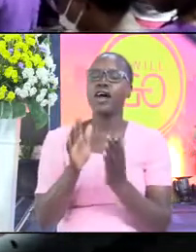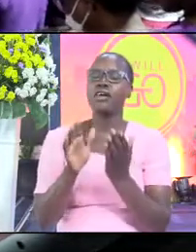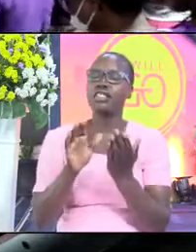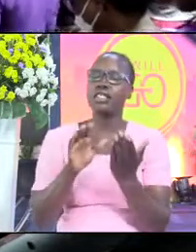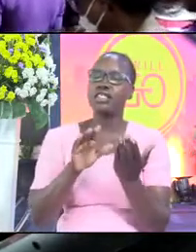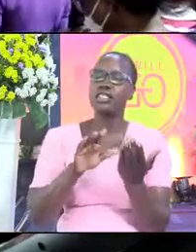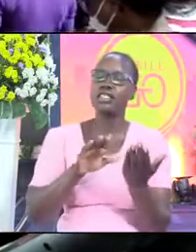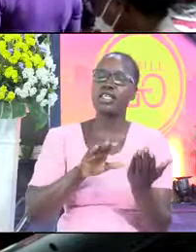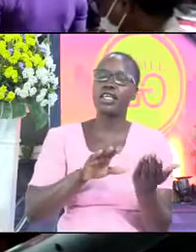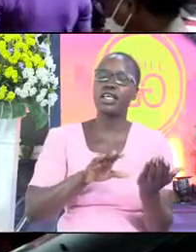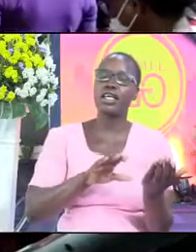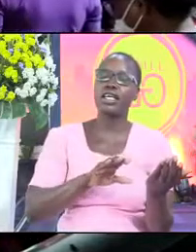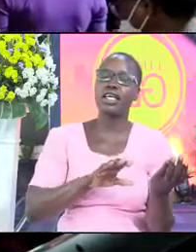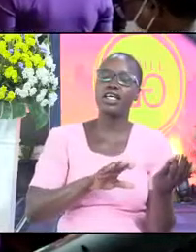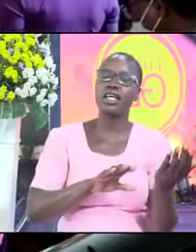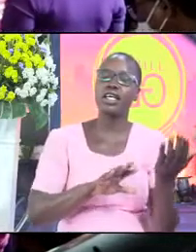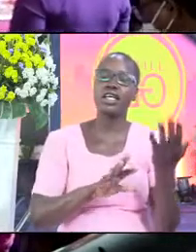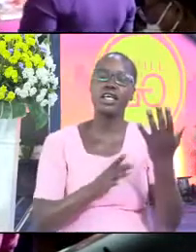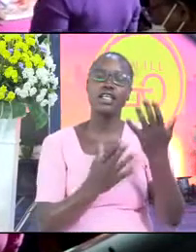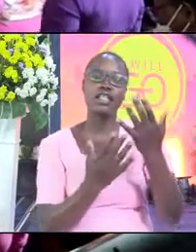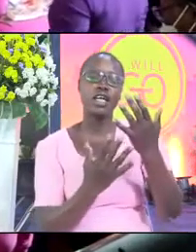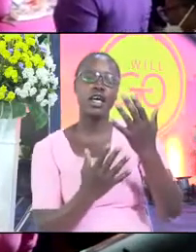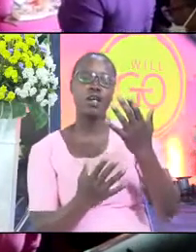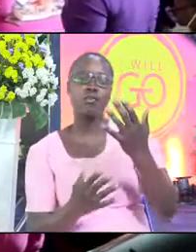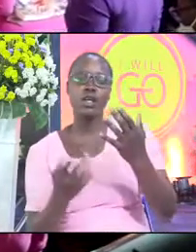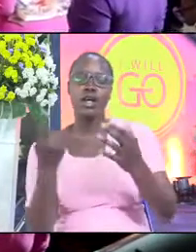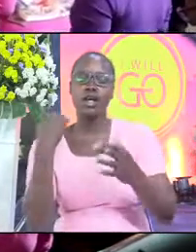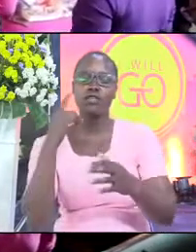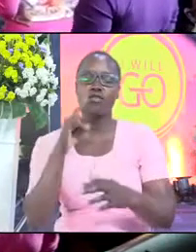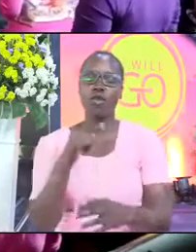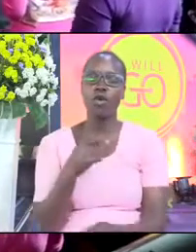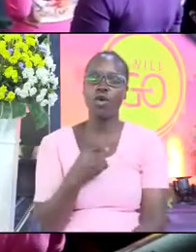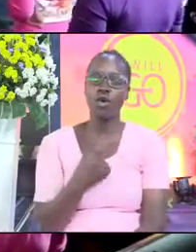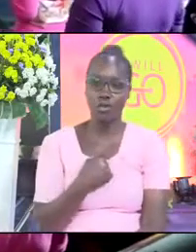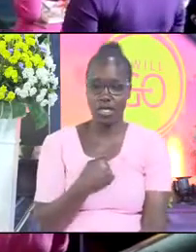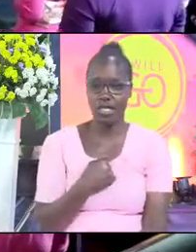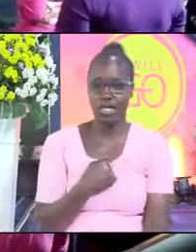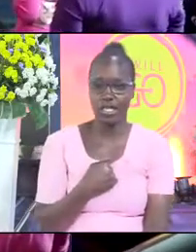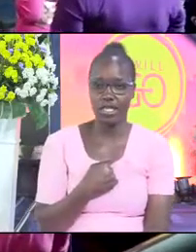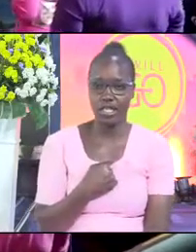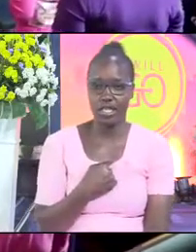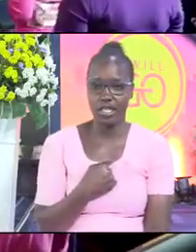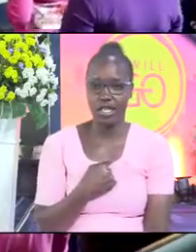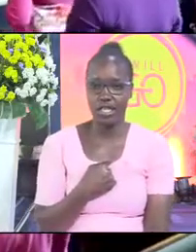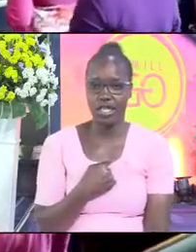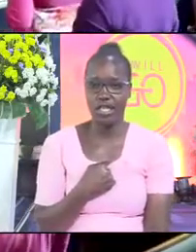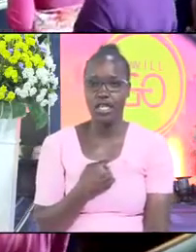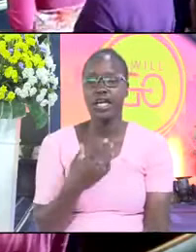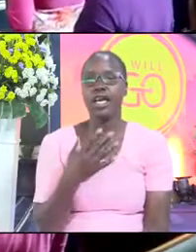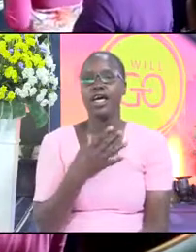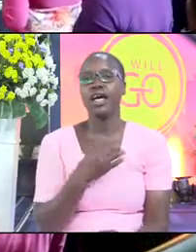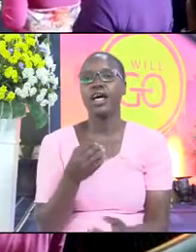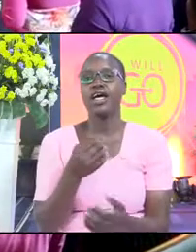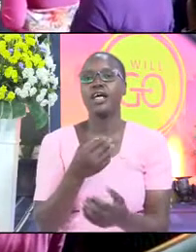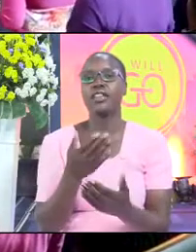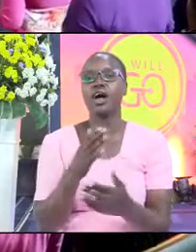God bless you. You want to be different. Come. Today. Come. Young man, young